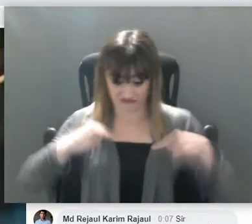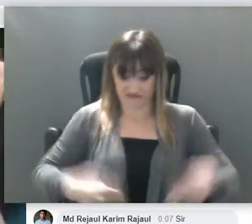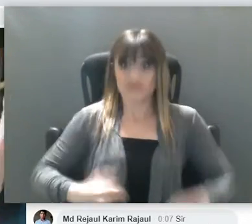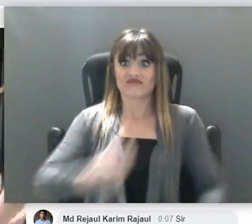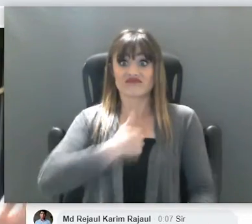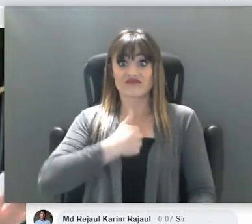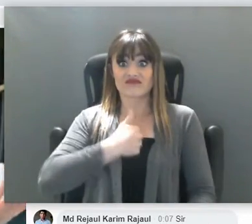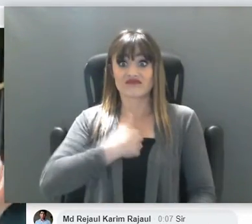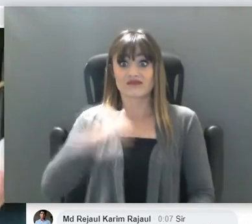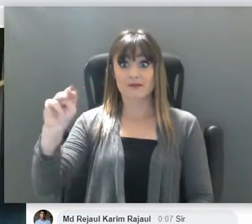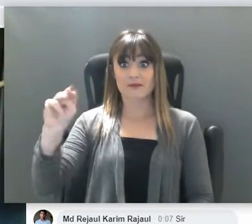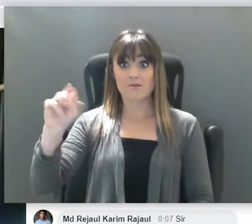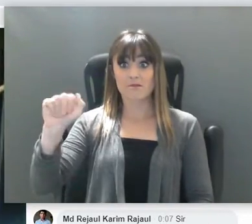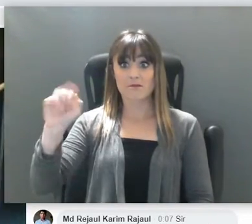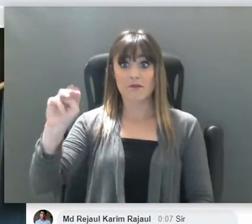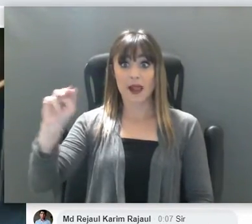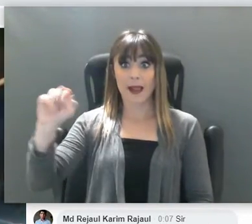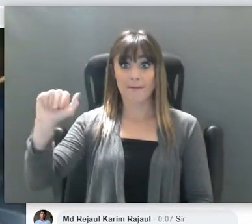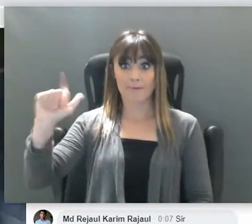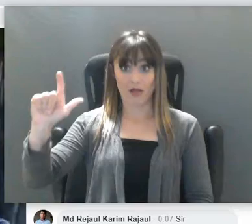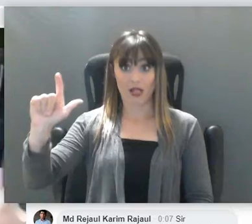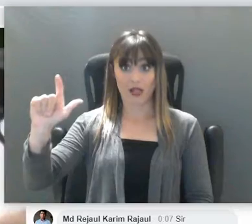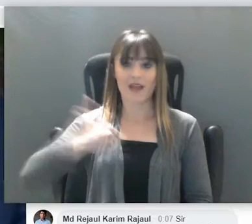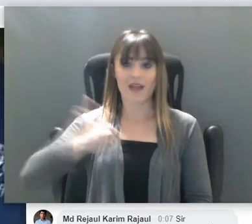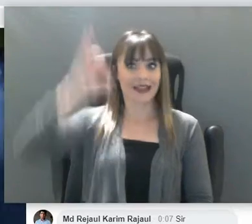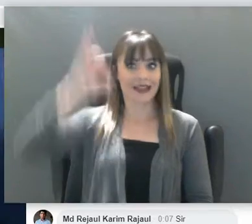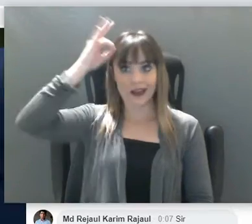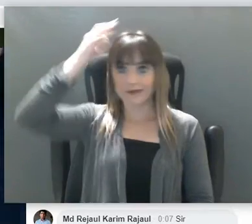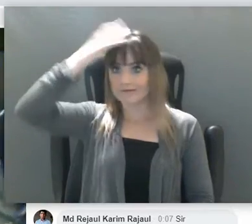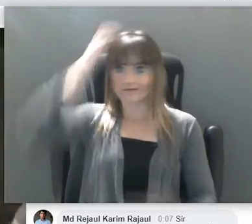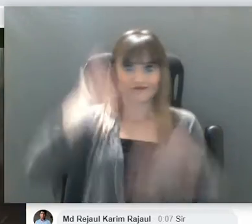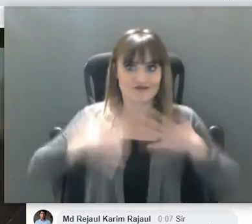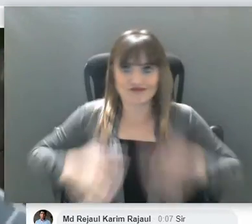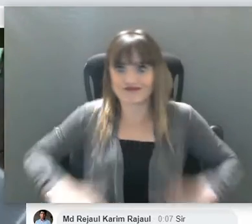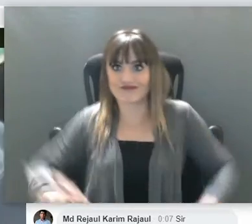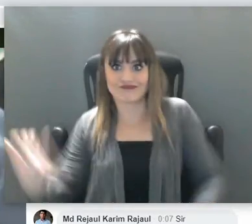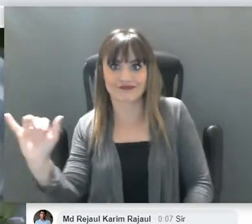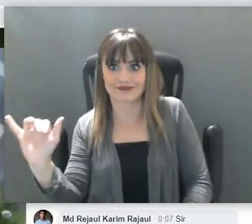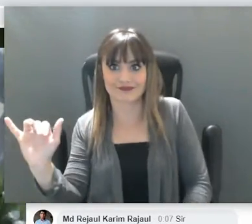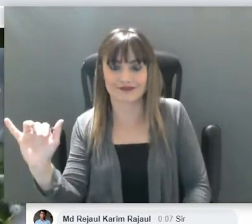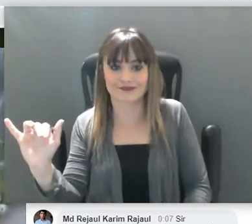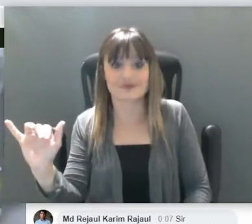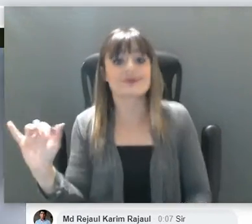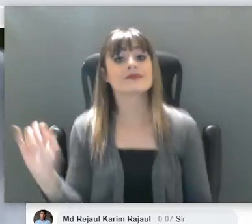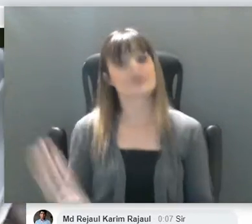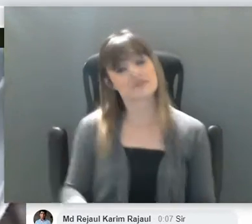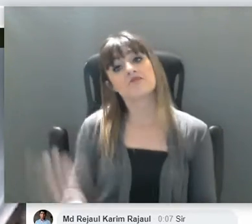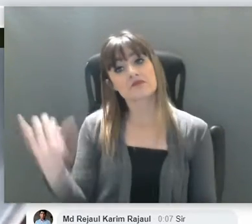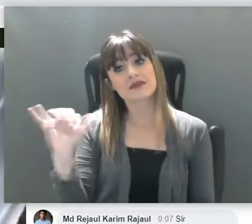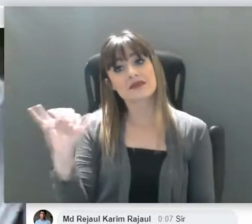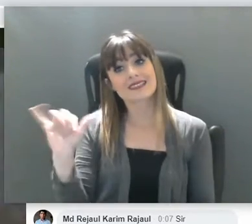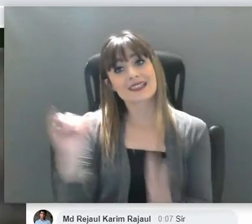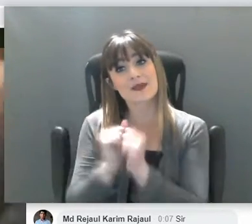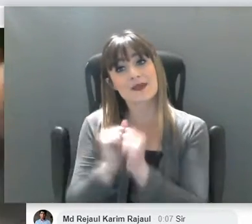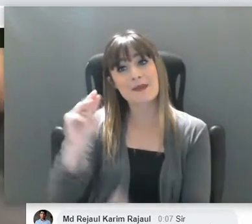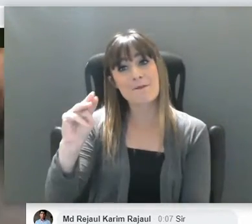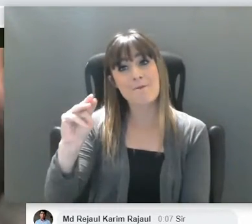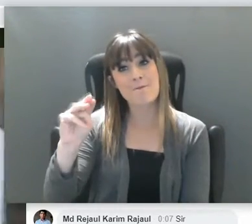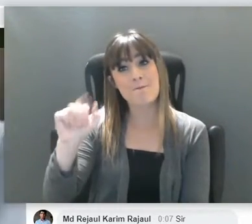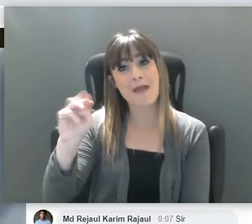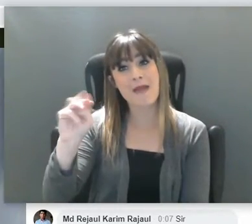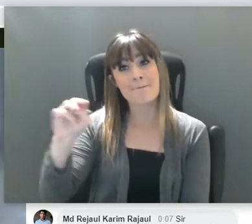all over the tops of our heads and the rest of our bodies. And so do these mammals that I have here today. So this is my goodness.